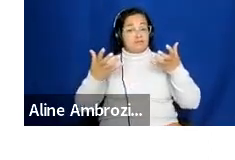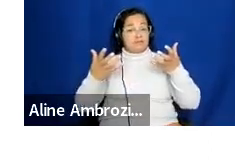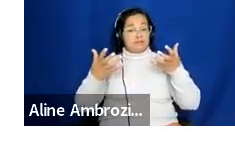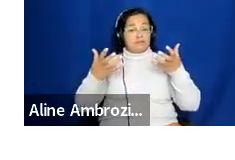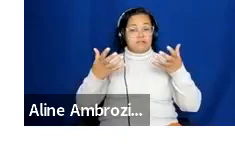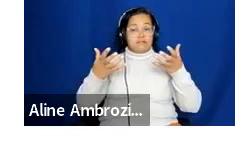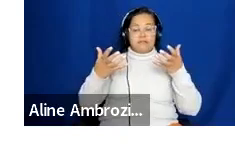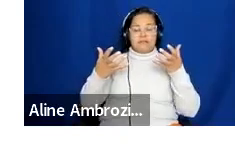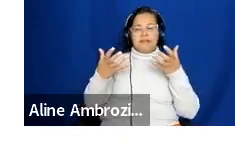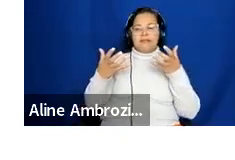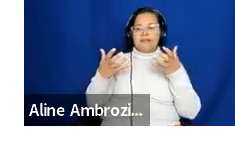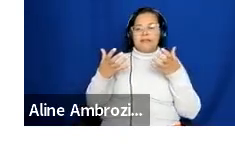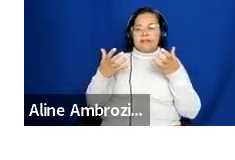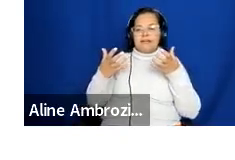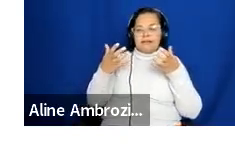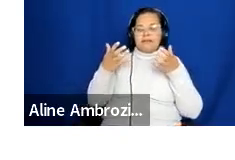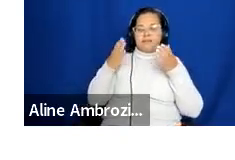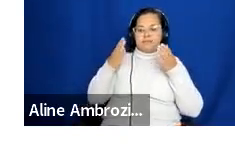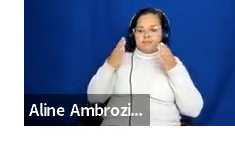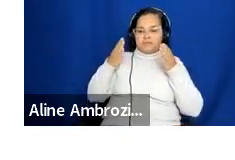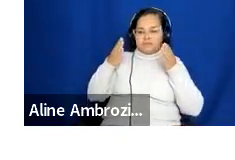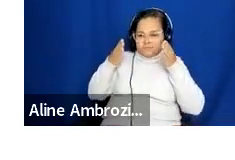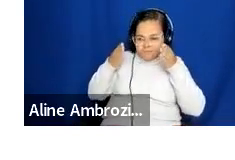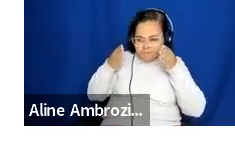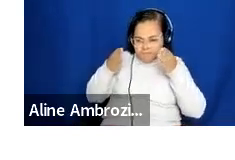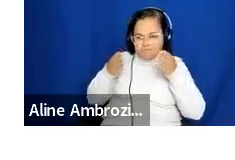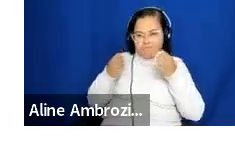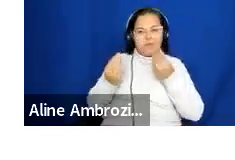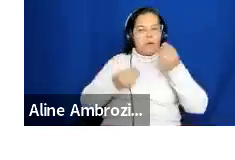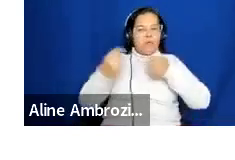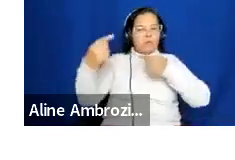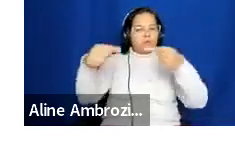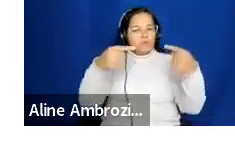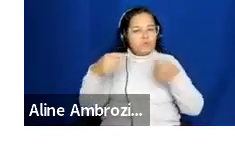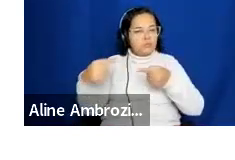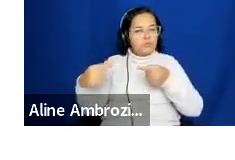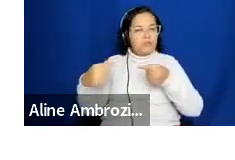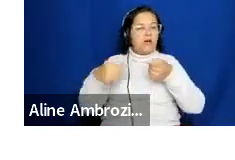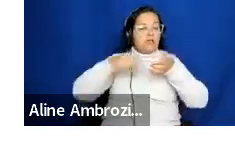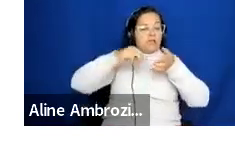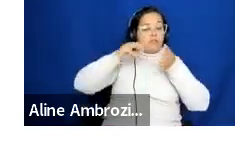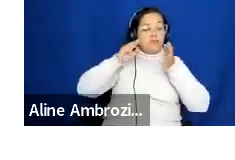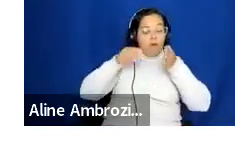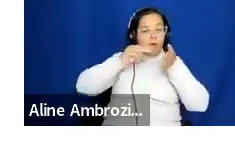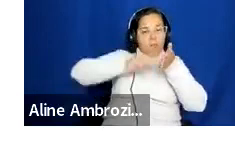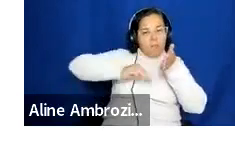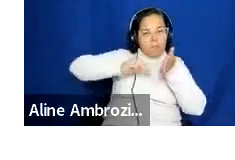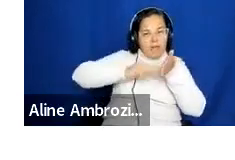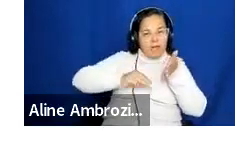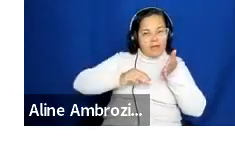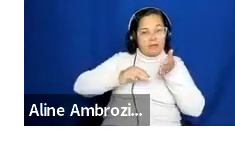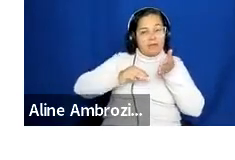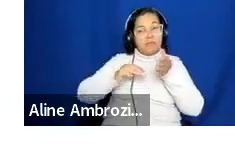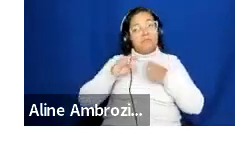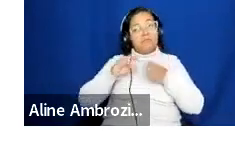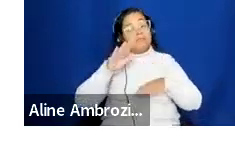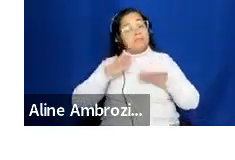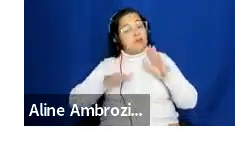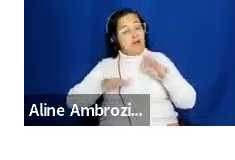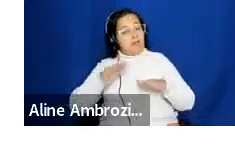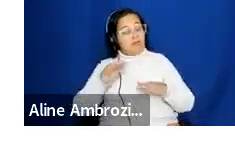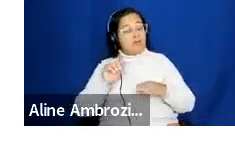methodological issues, but also, and perhaps more importantly, at the way he